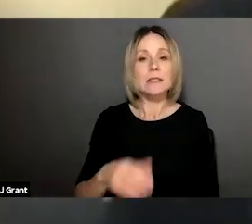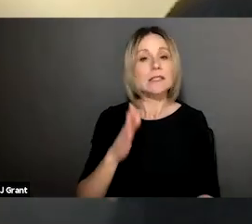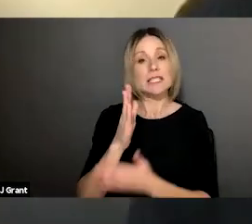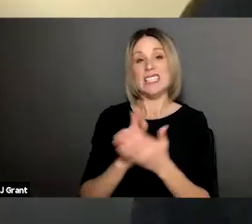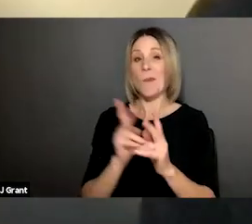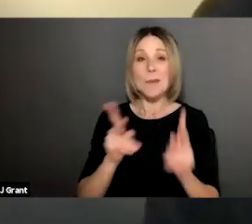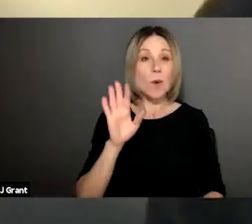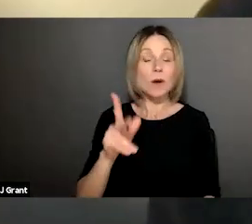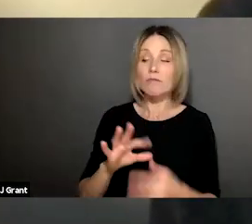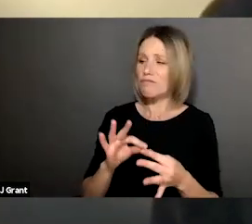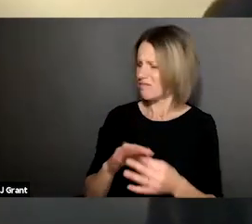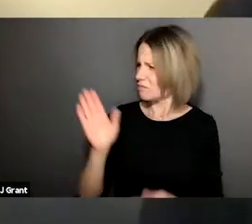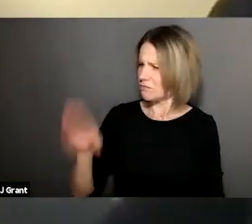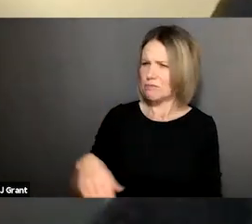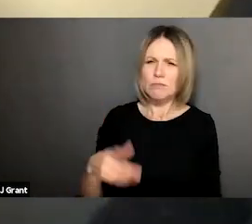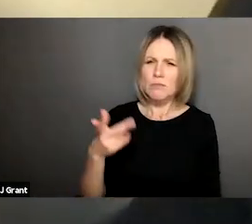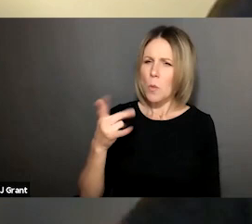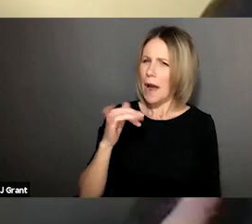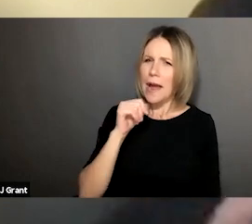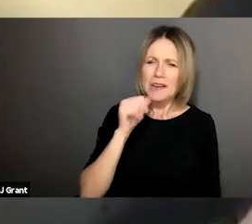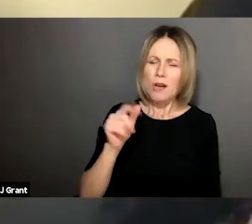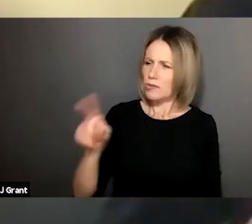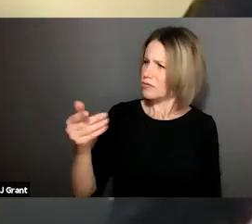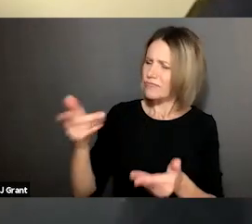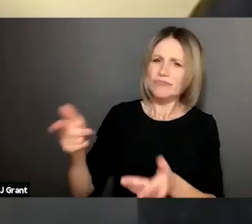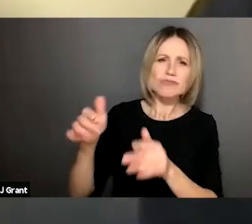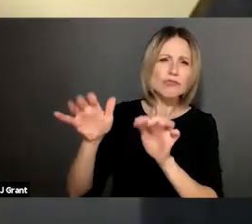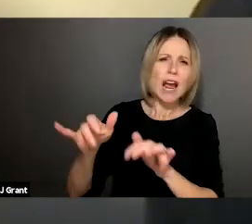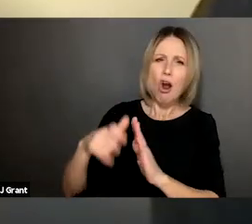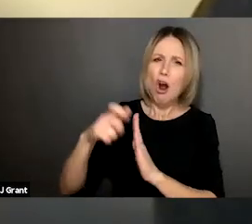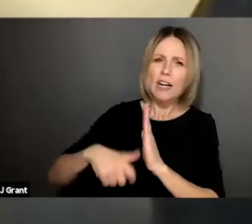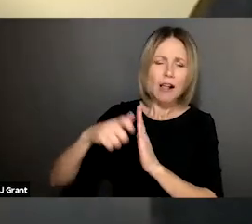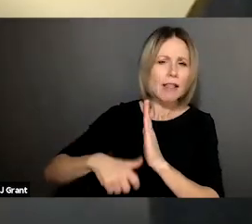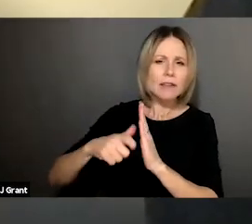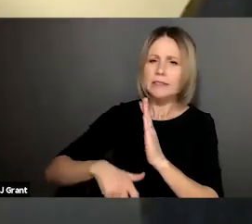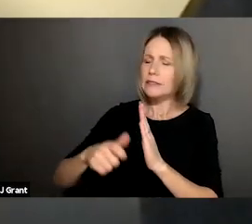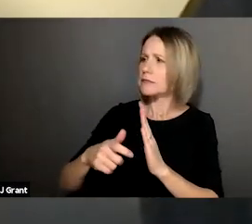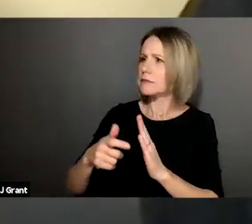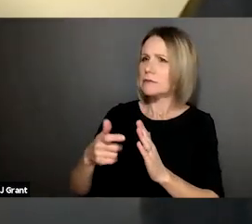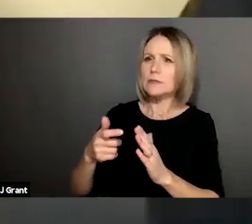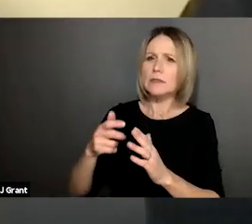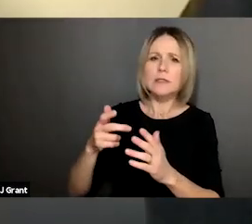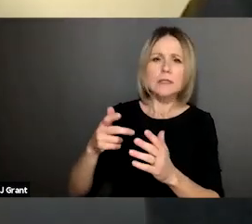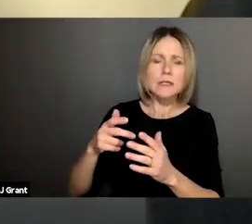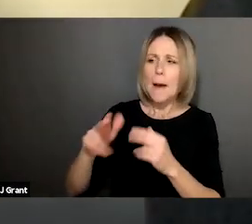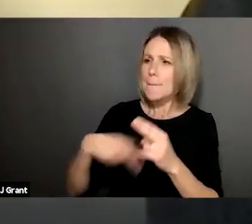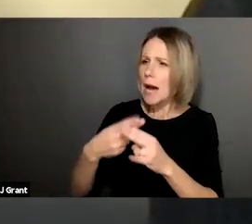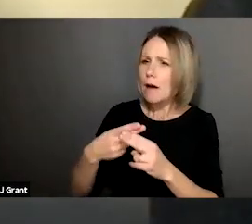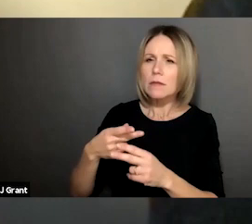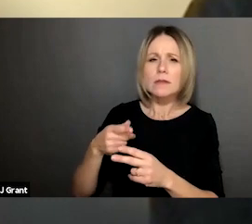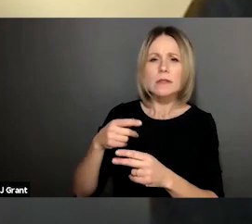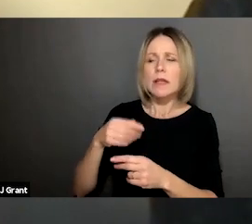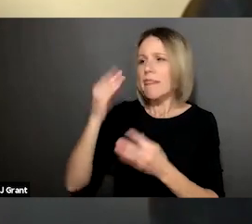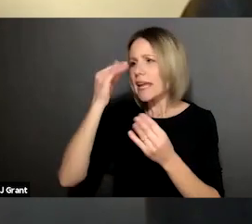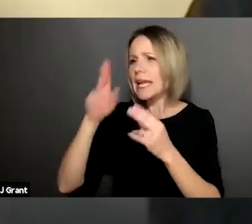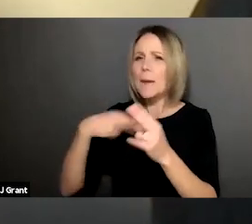did in 2020, write articles about like, here's a way of thinking about your relationship to